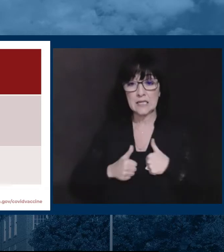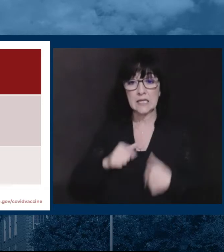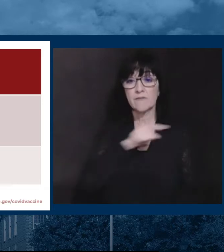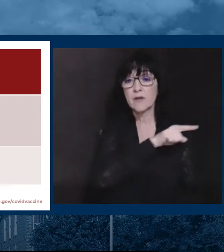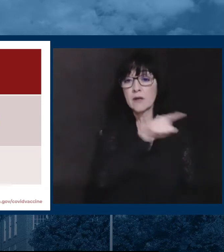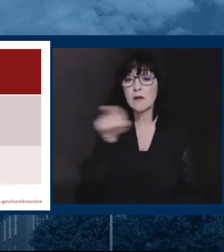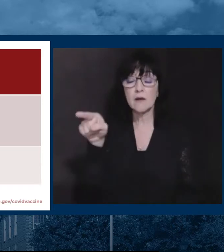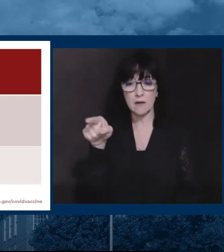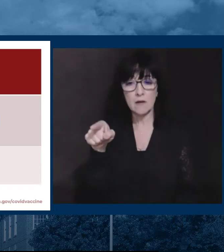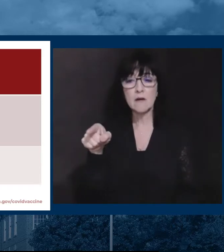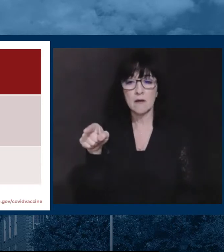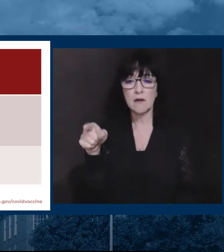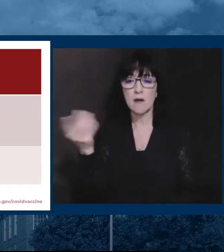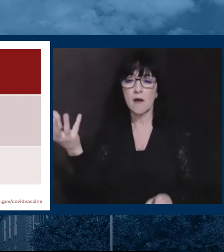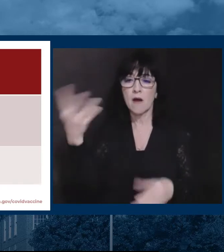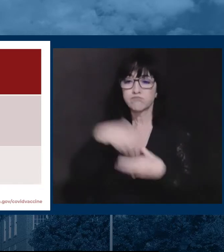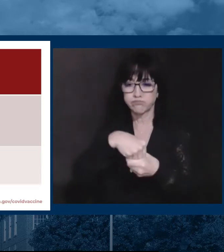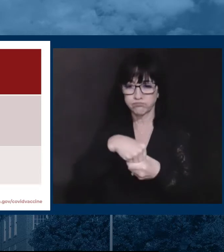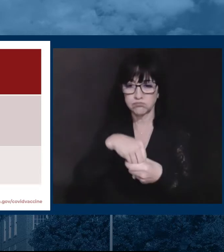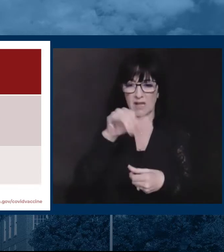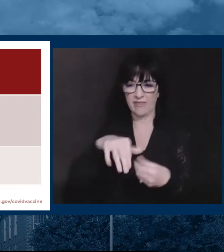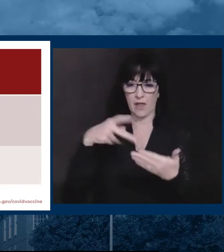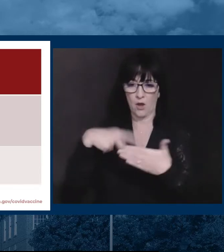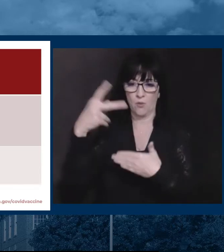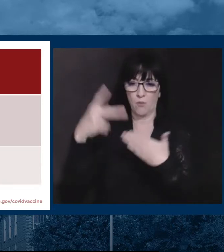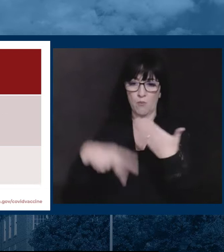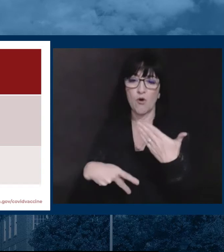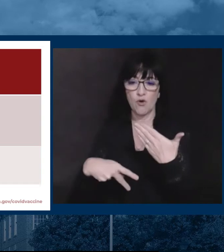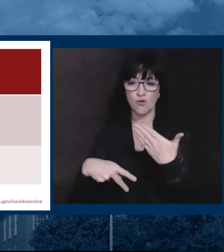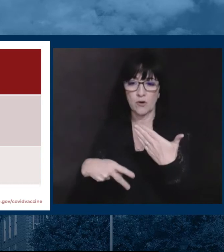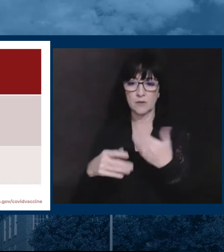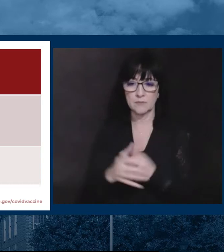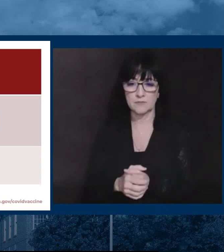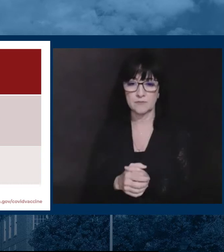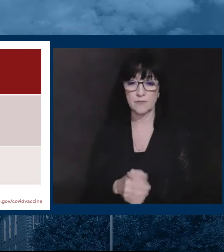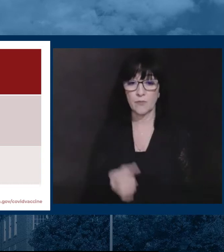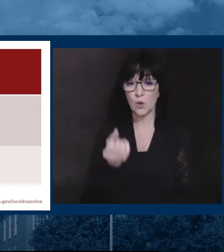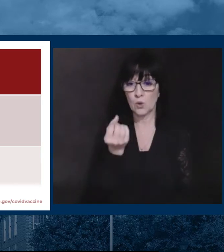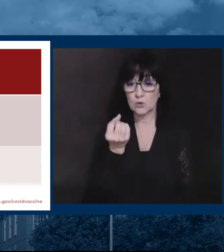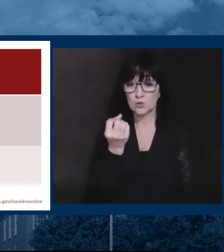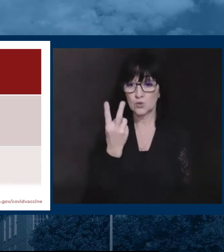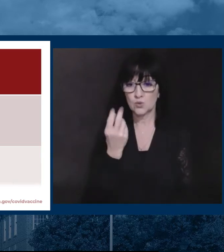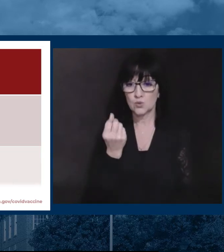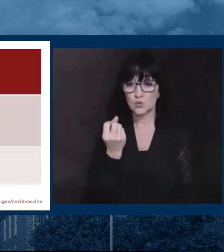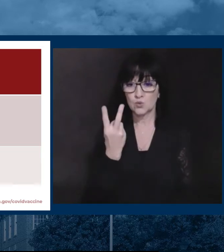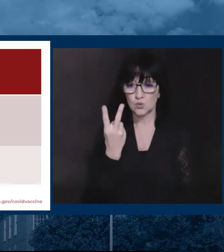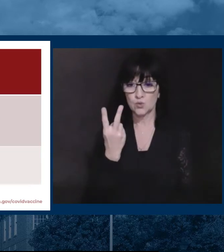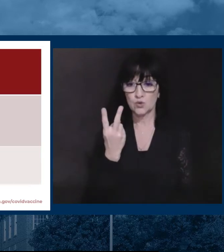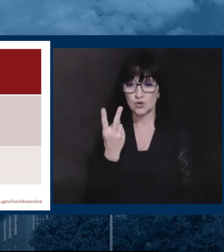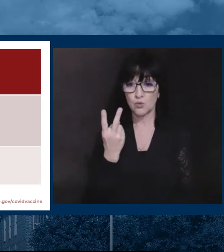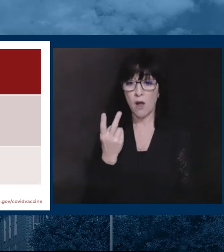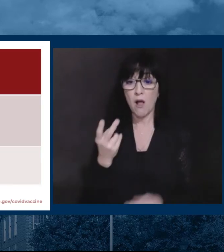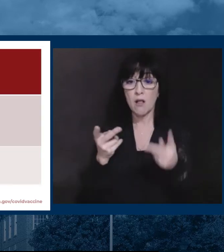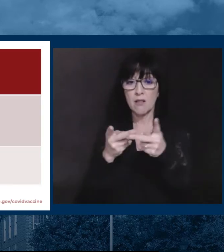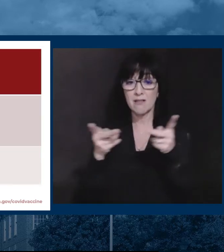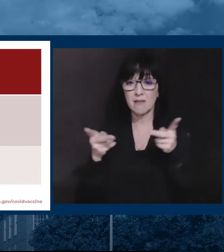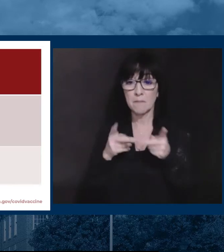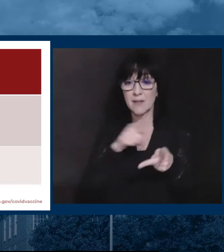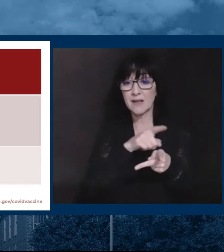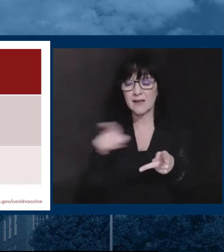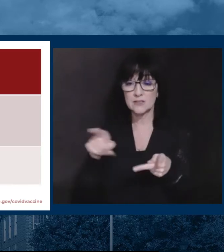program. 12 clinics or 12 facilities have already completed their first round of vaccination